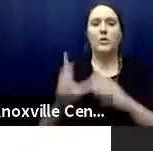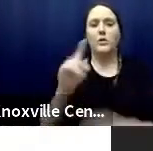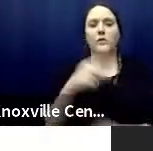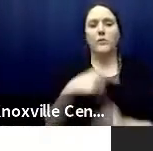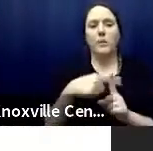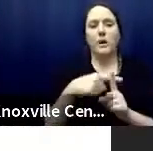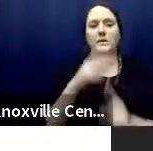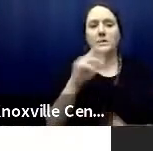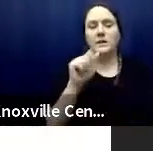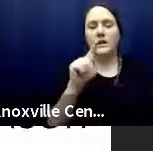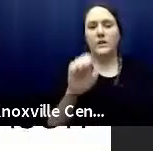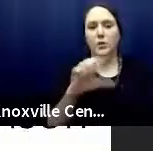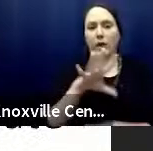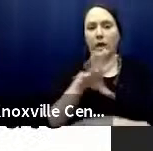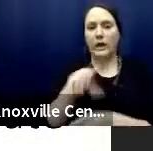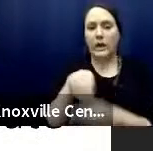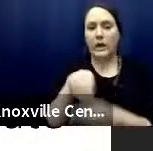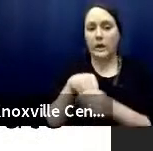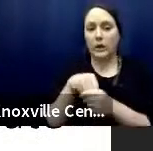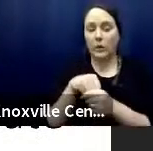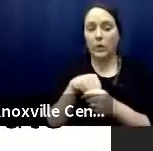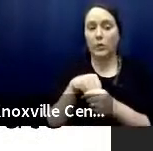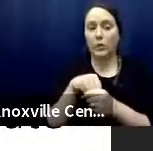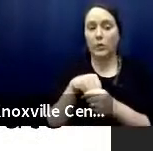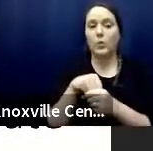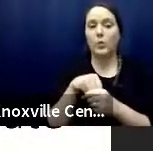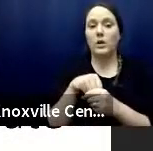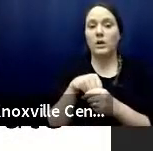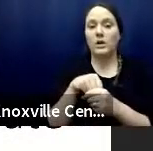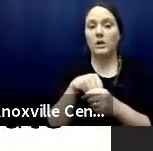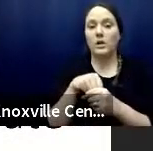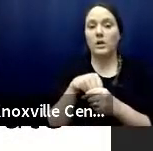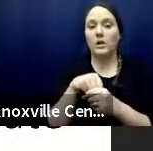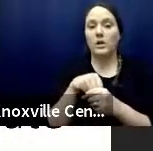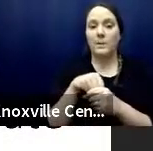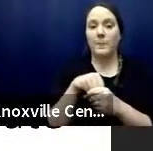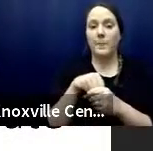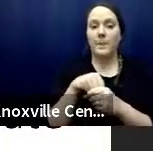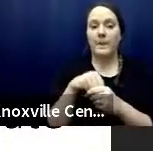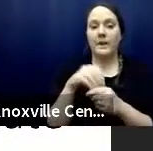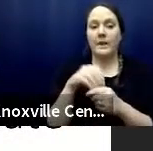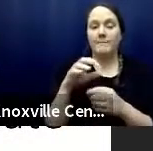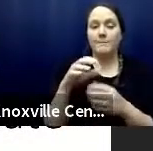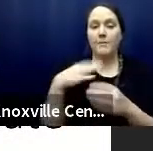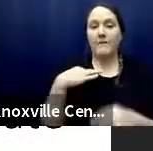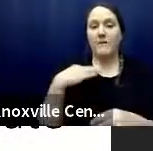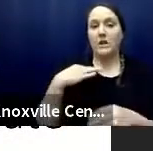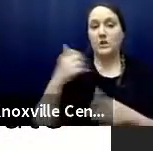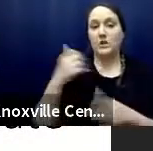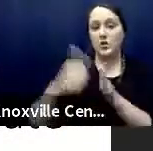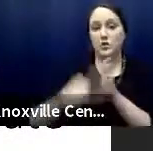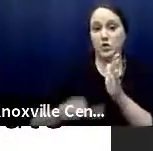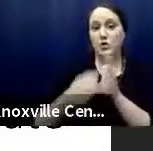rate include the elective surgery and endoscopy testing that's being done at every